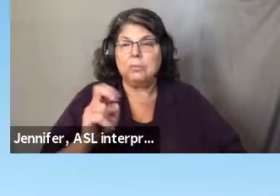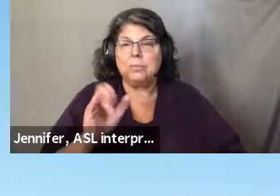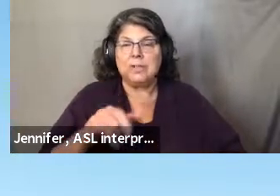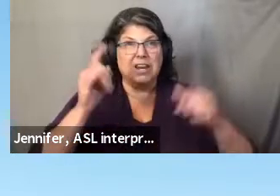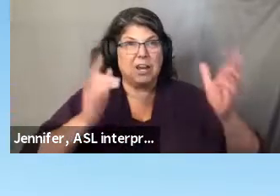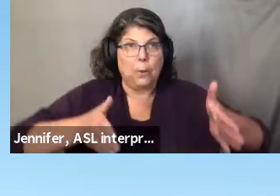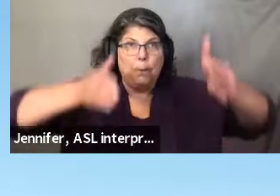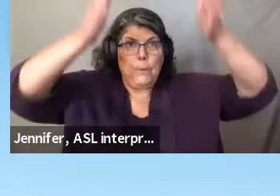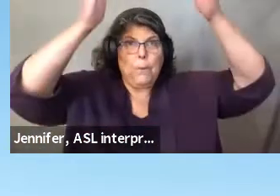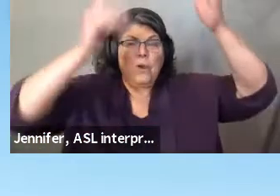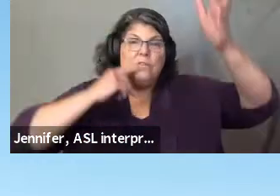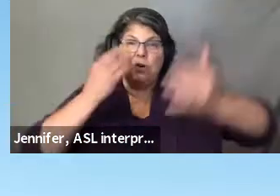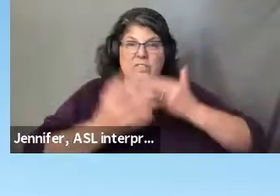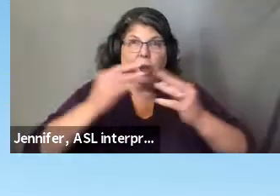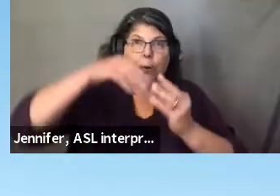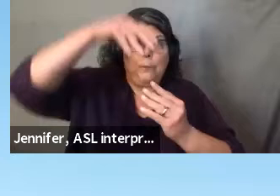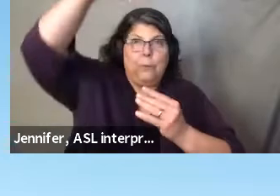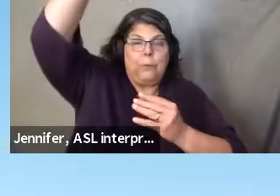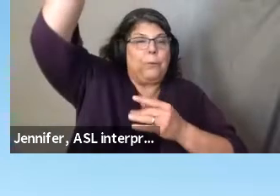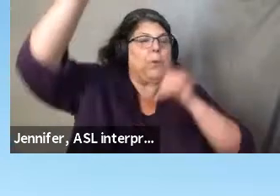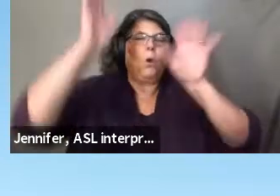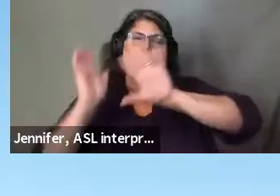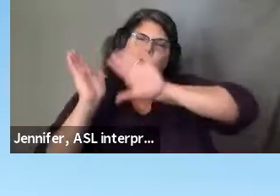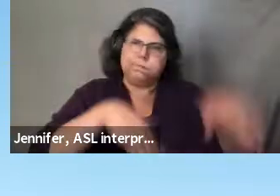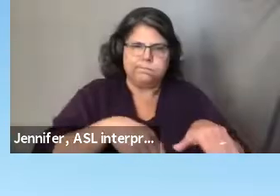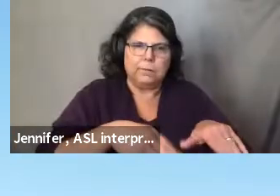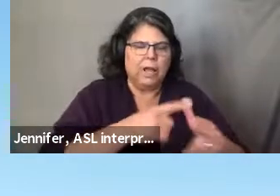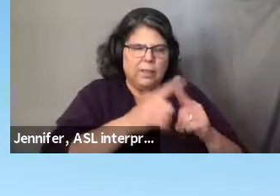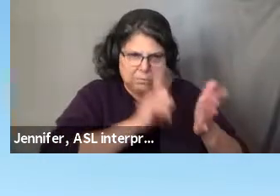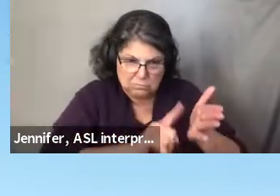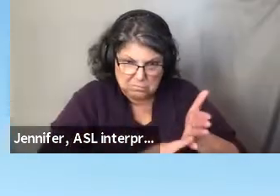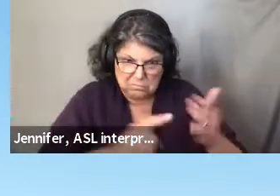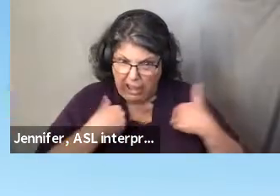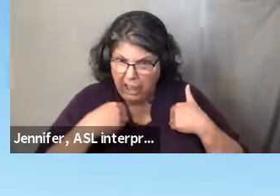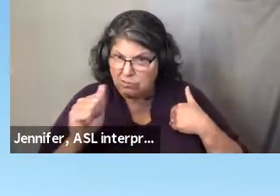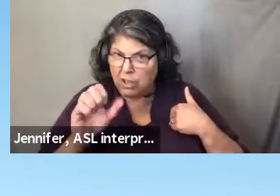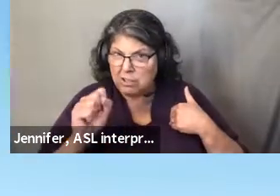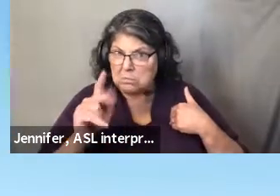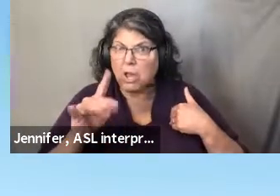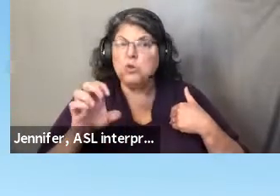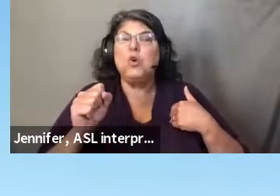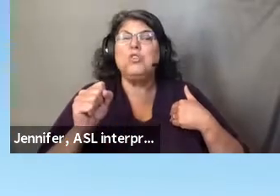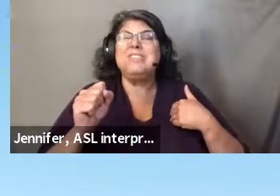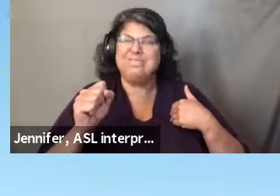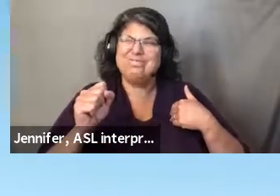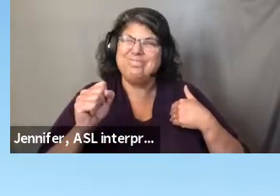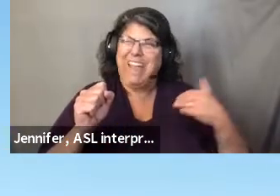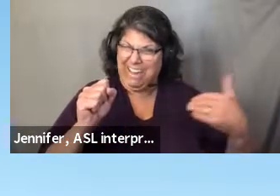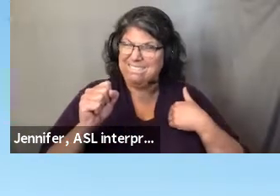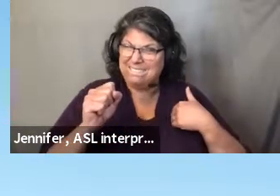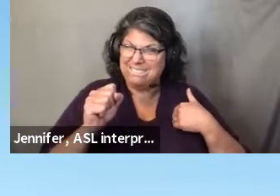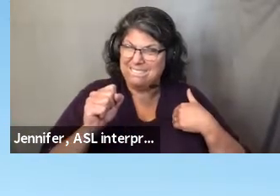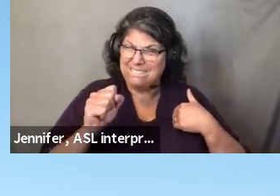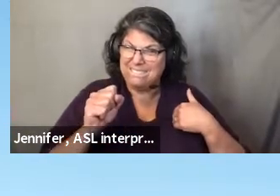analyze those for asbestos containing material, ACM. And if it does have